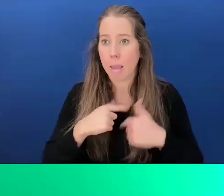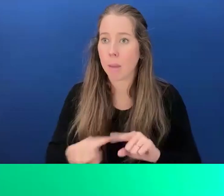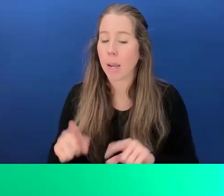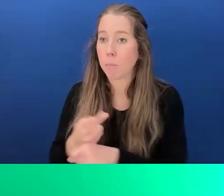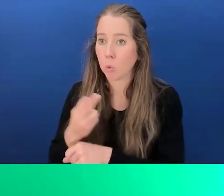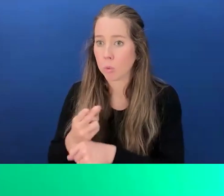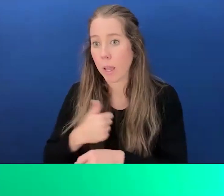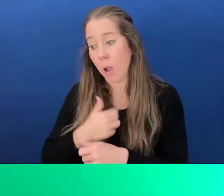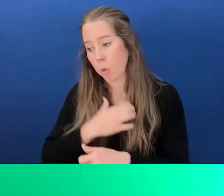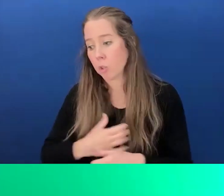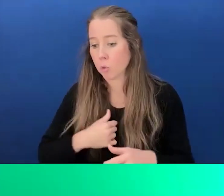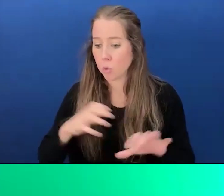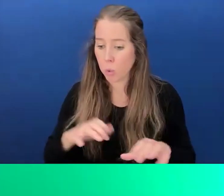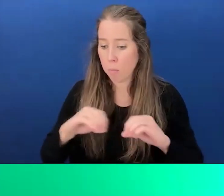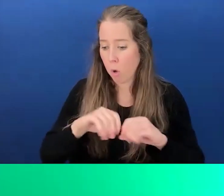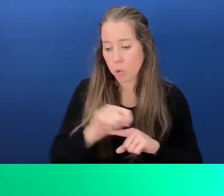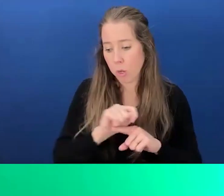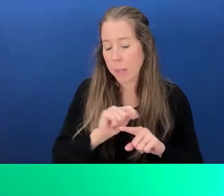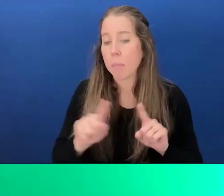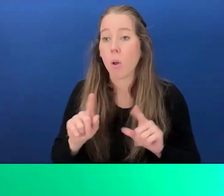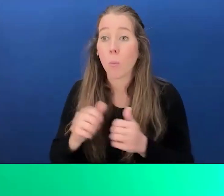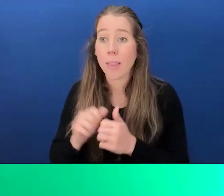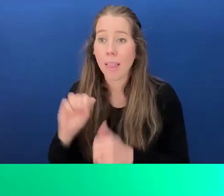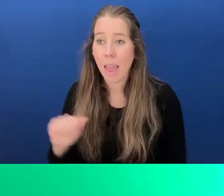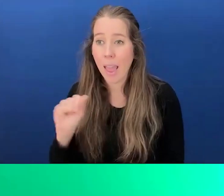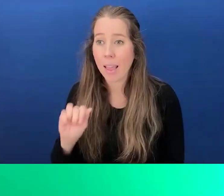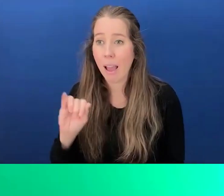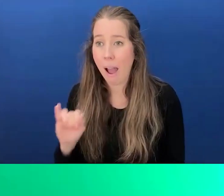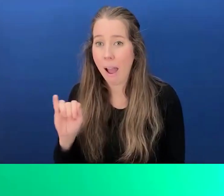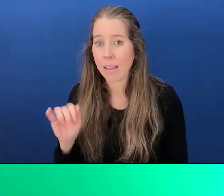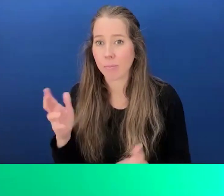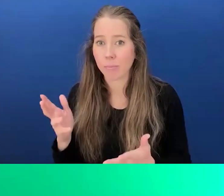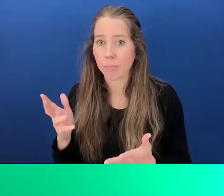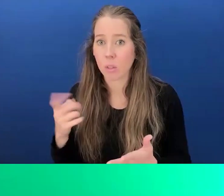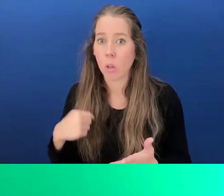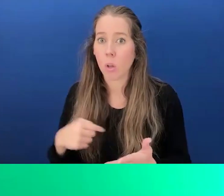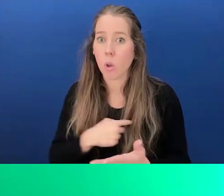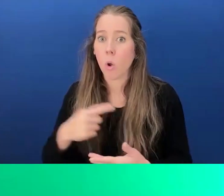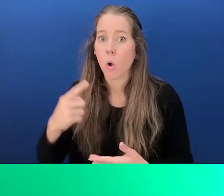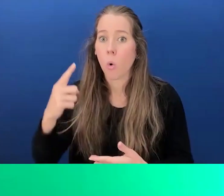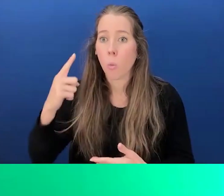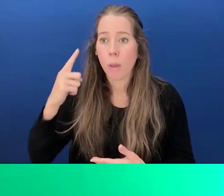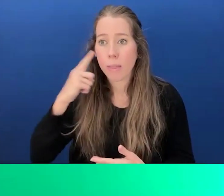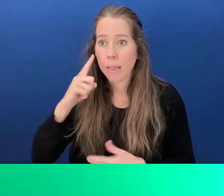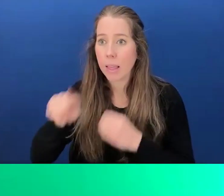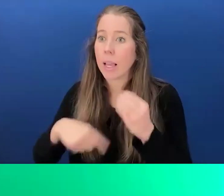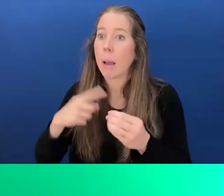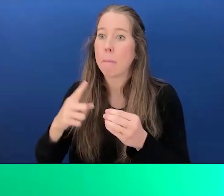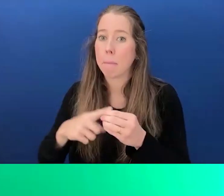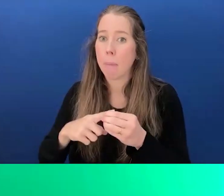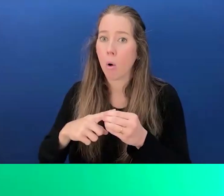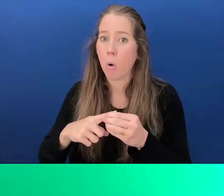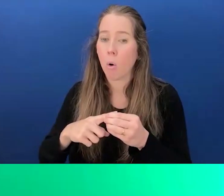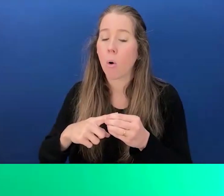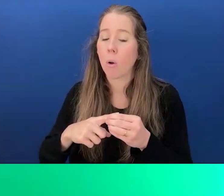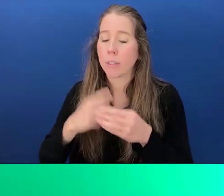wish I was doing more of the training, but like with AI, there's like when you think of artificial intelligence, you think of like the